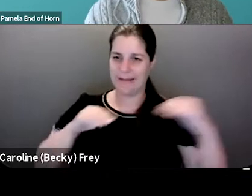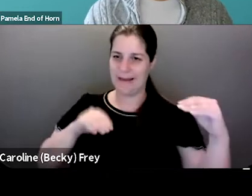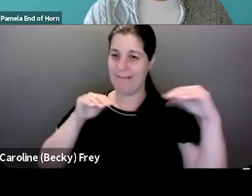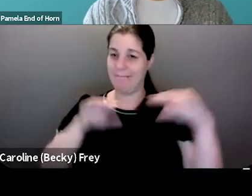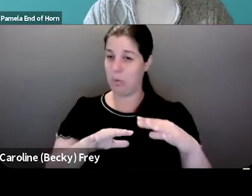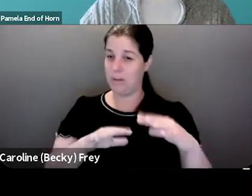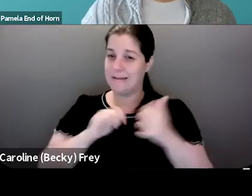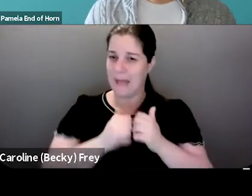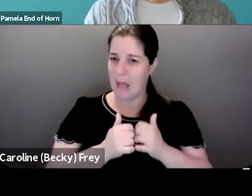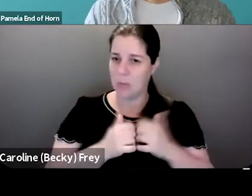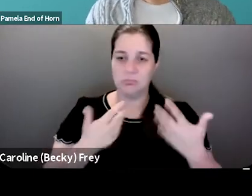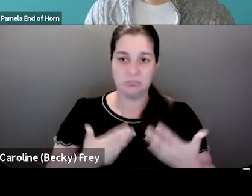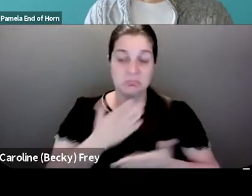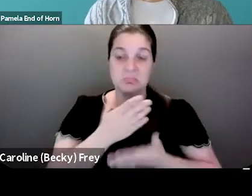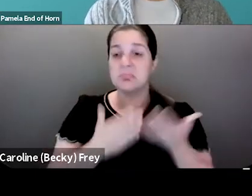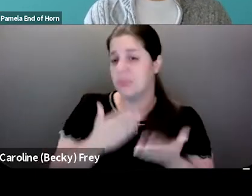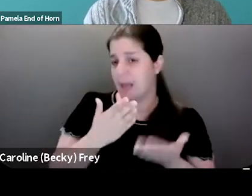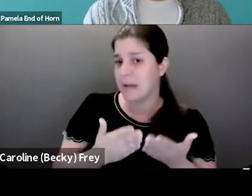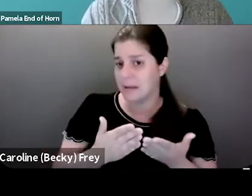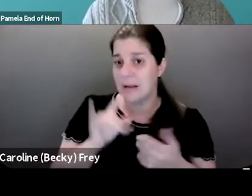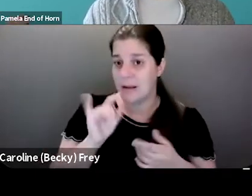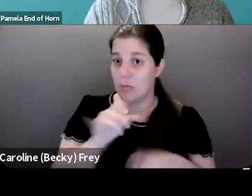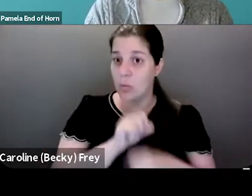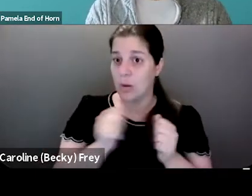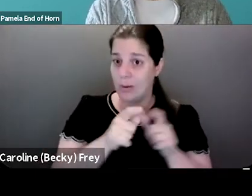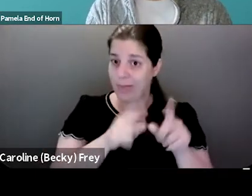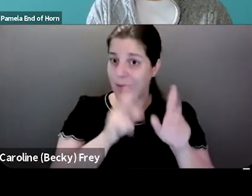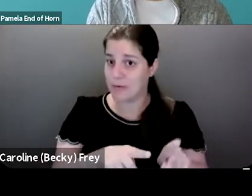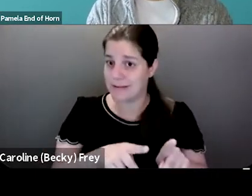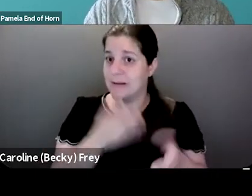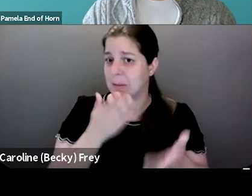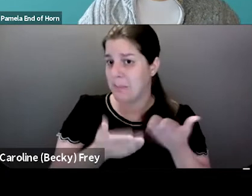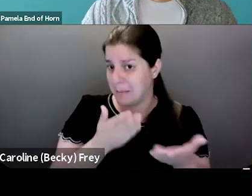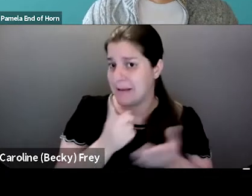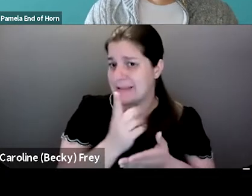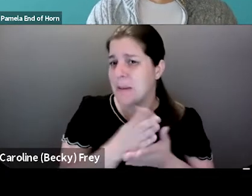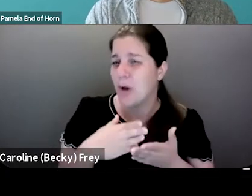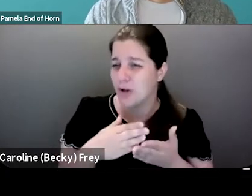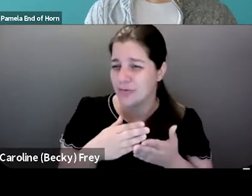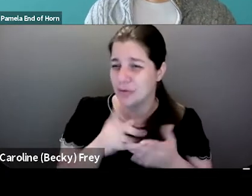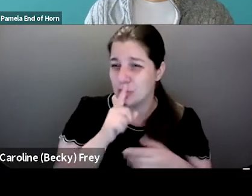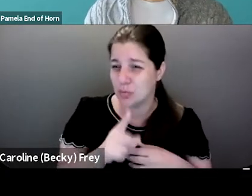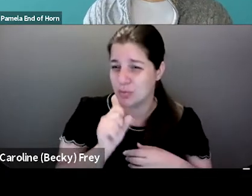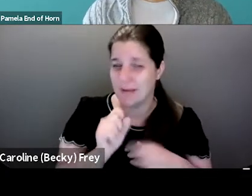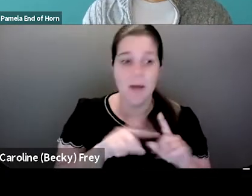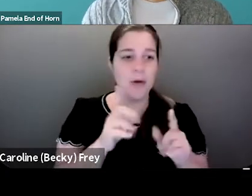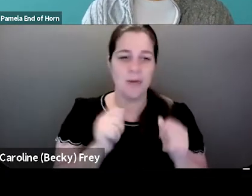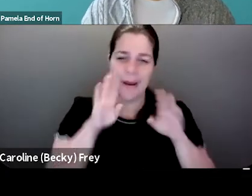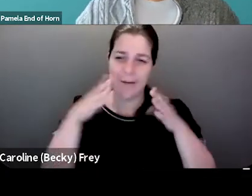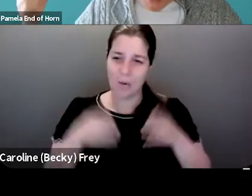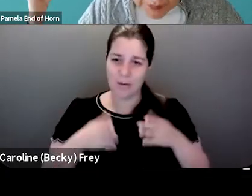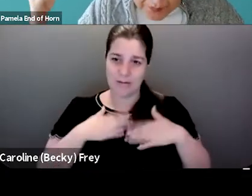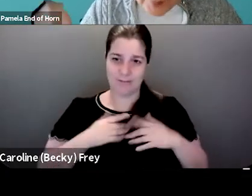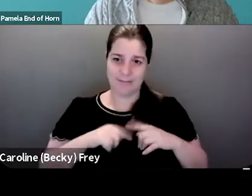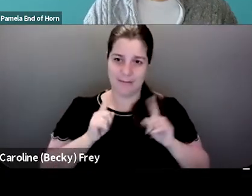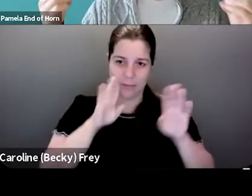might be a portion of what the reality is if you're working with this individual, or You can focus on the intra-individual differences.